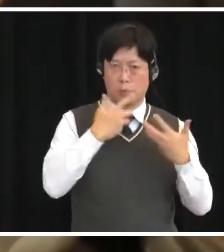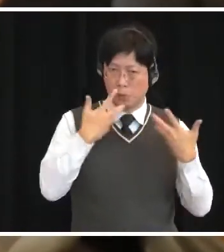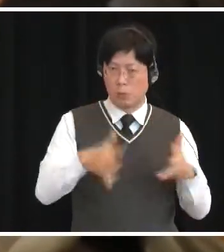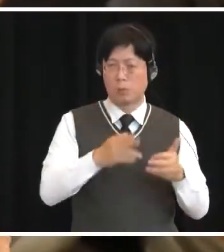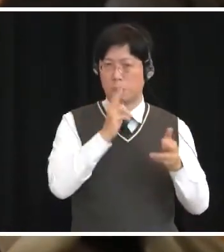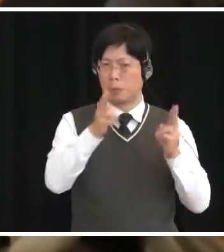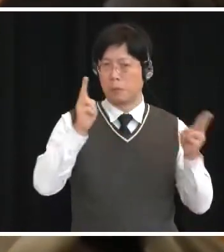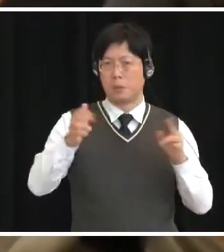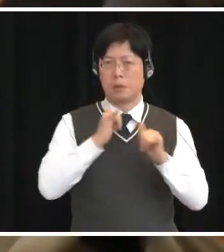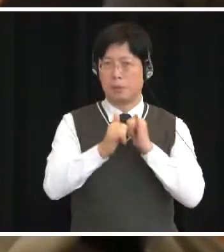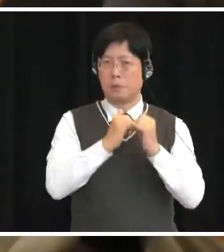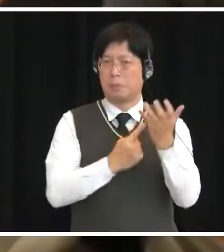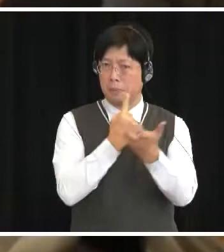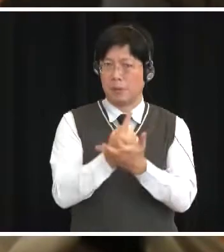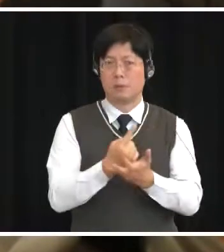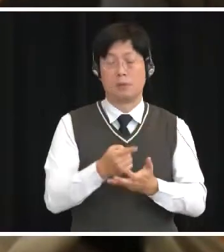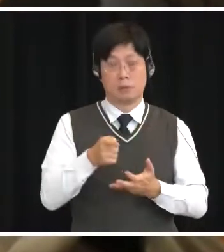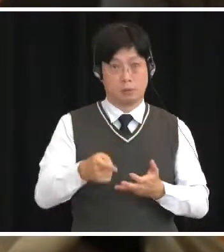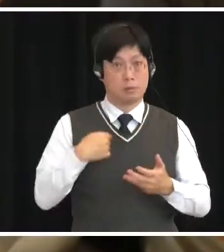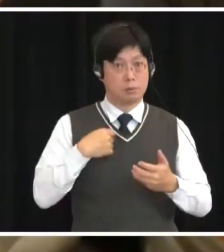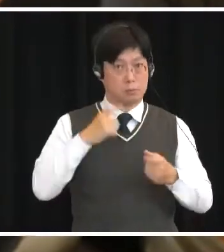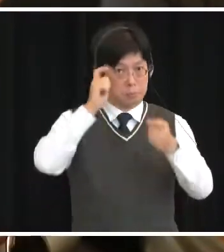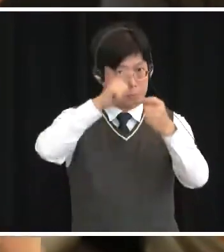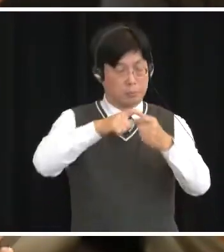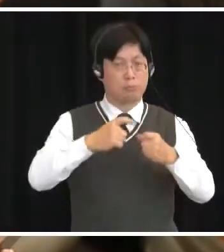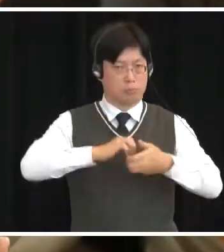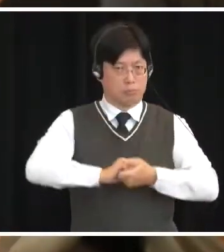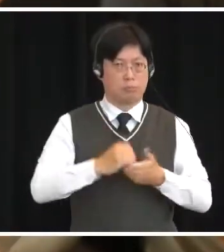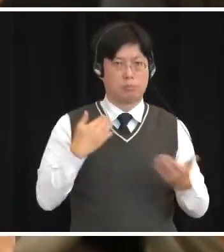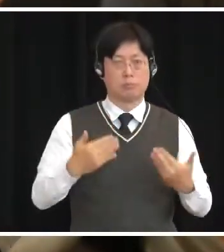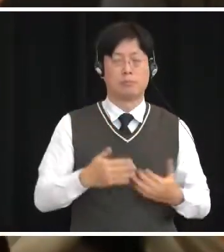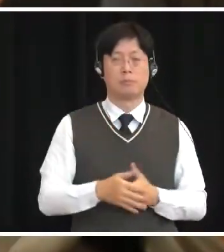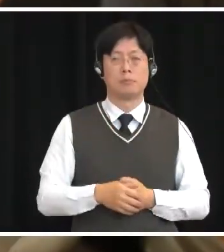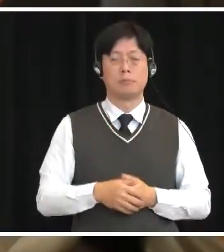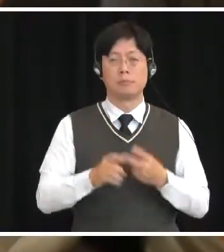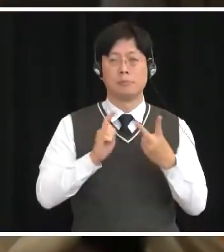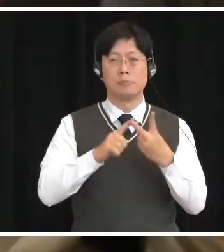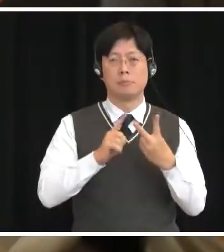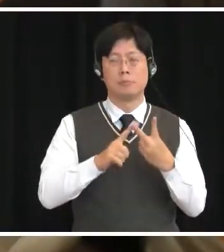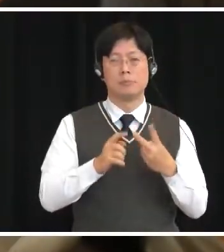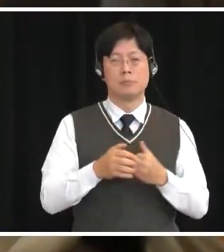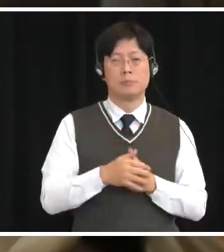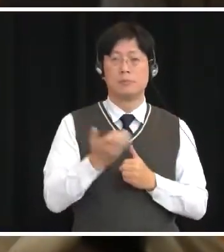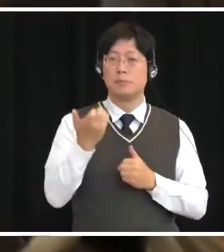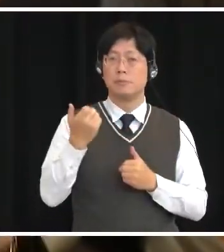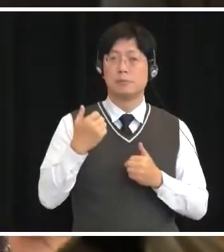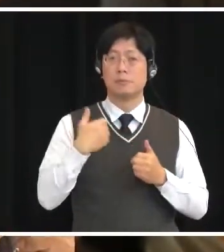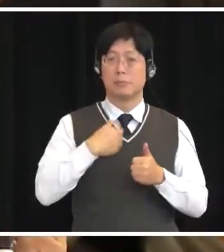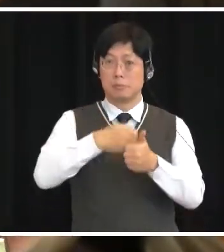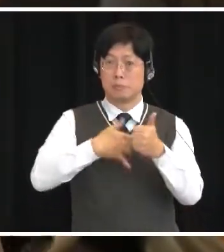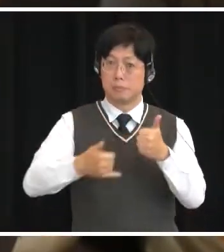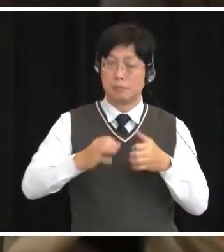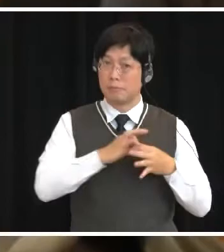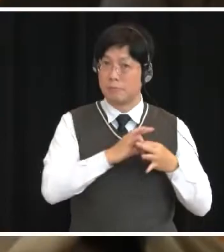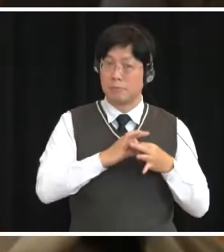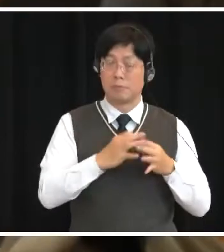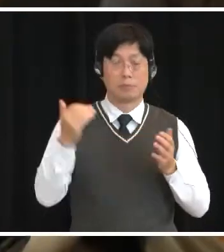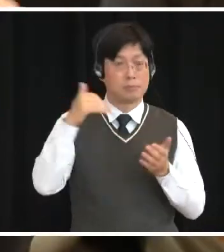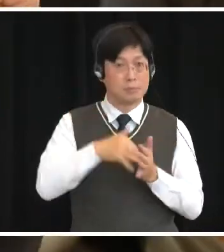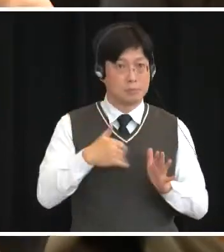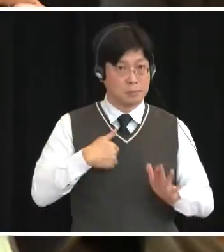We hope that in the decision and the policy-making process, more public participation will